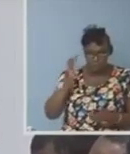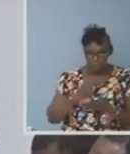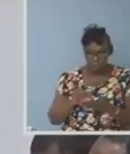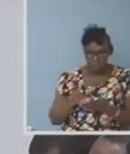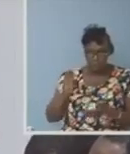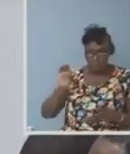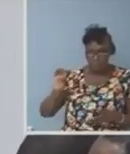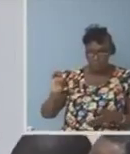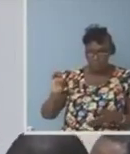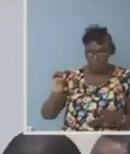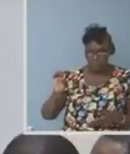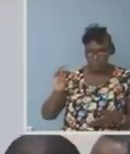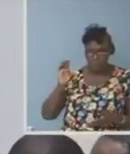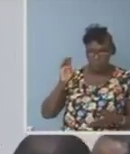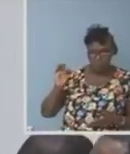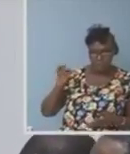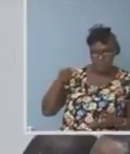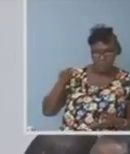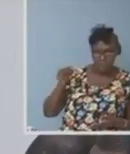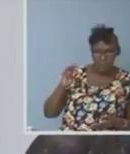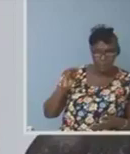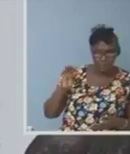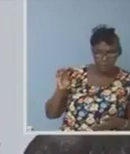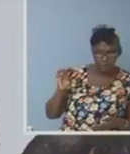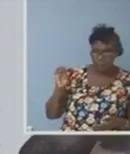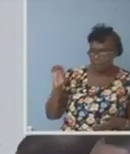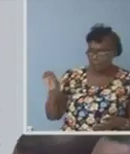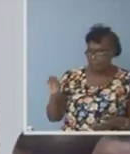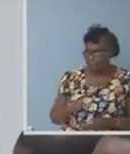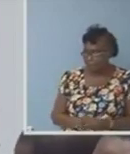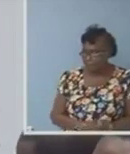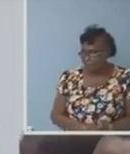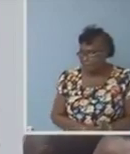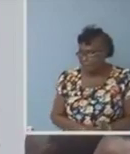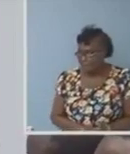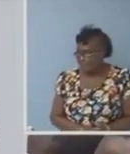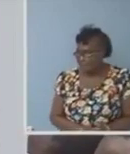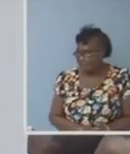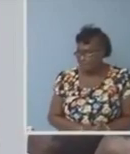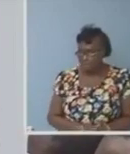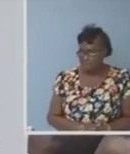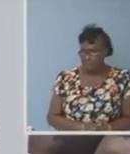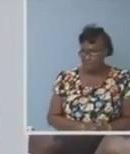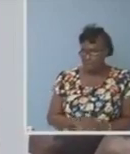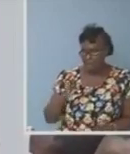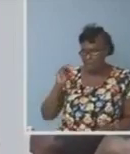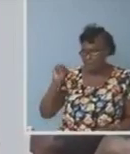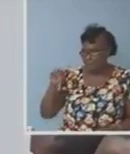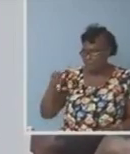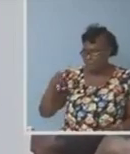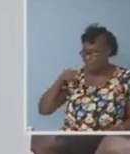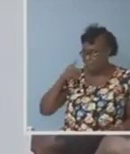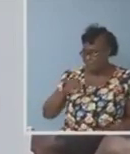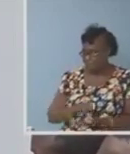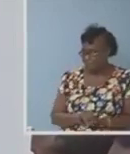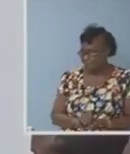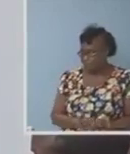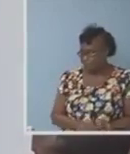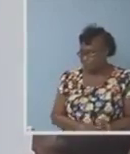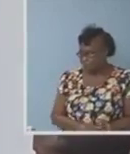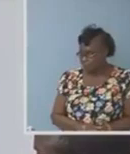Commerce. Just give an update. He said it was like yesterday and early this morning. The Prime Minister made the announcement yesterday. Yes,